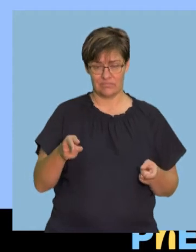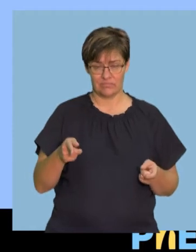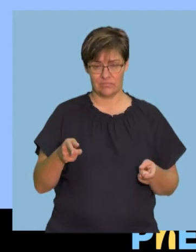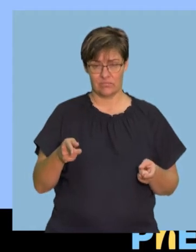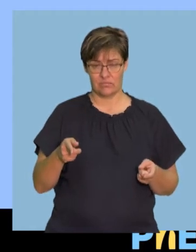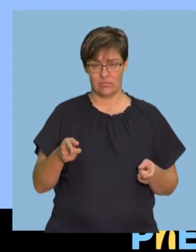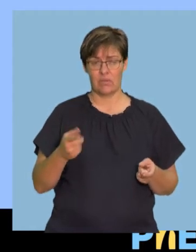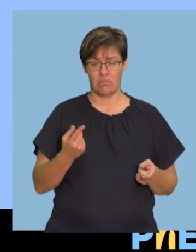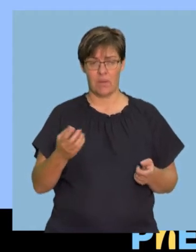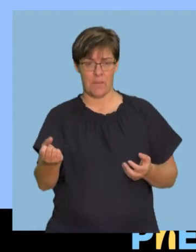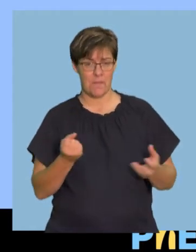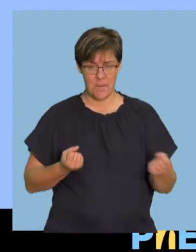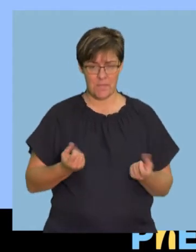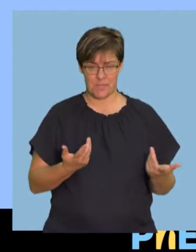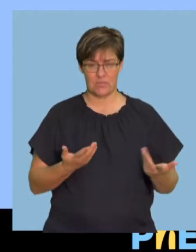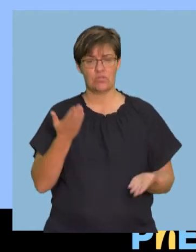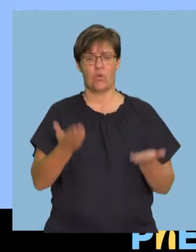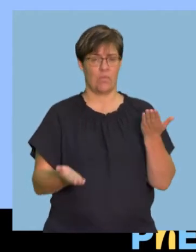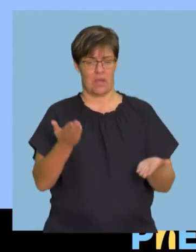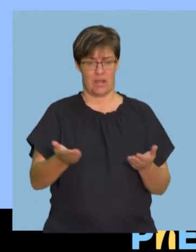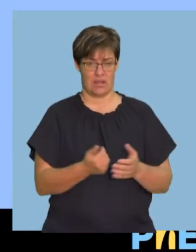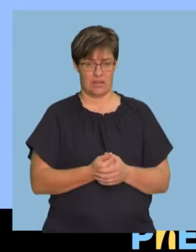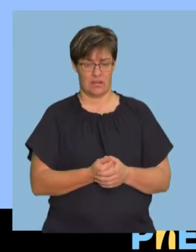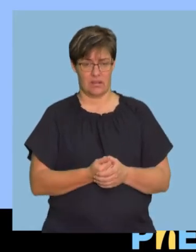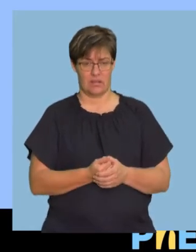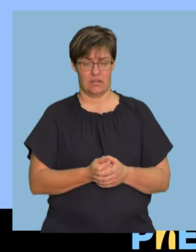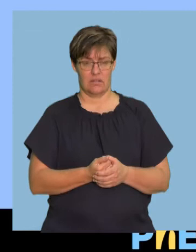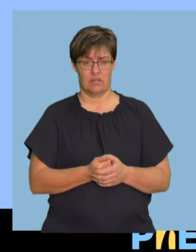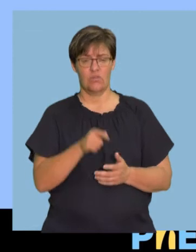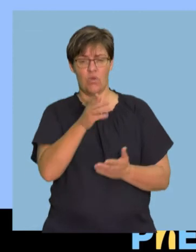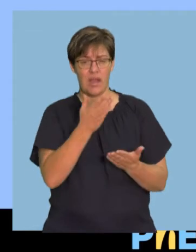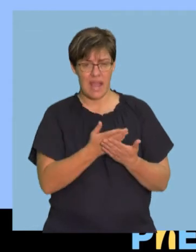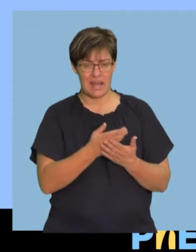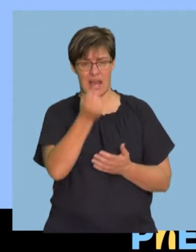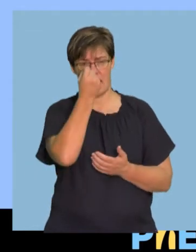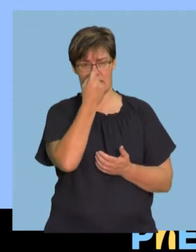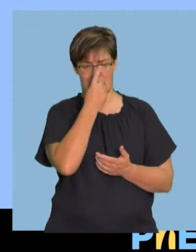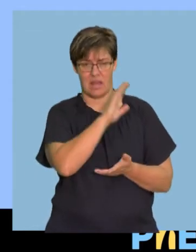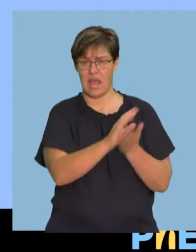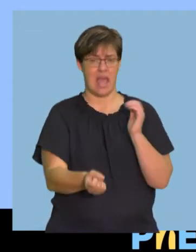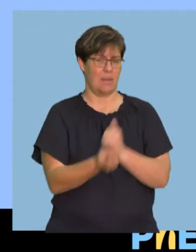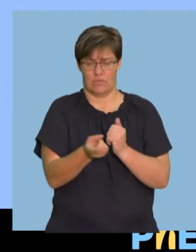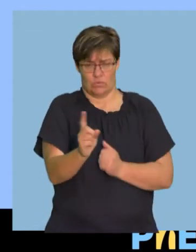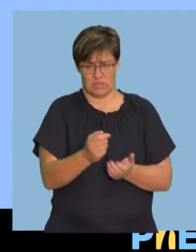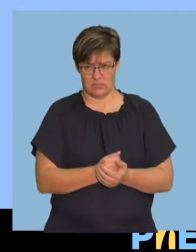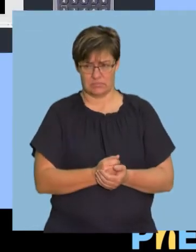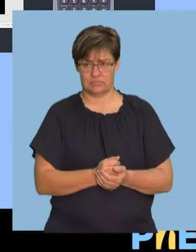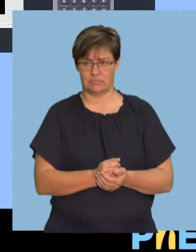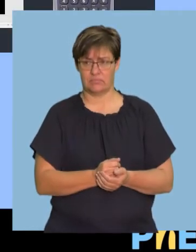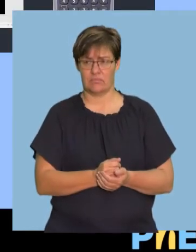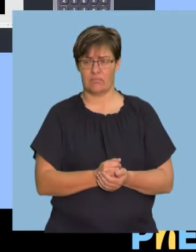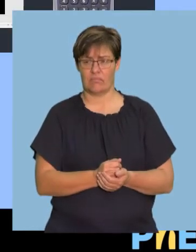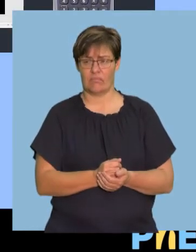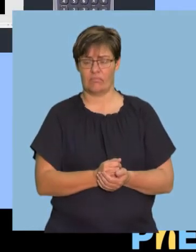of, that is dissipated by R1, just to compare that so that we can actually understand what